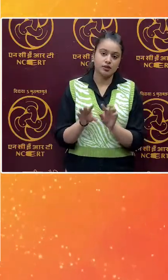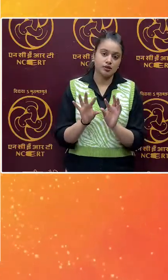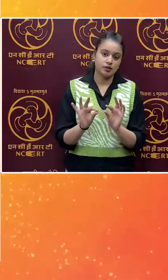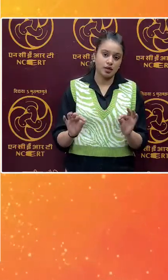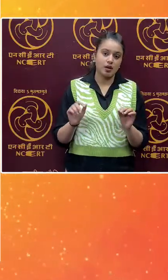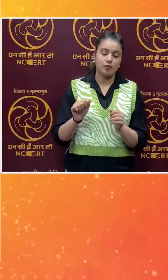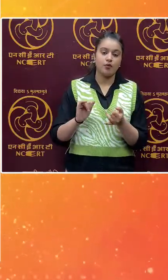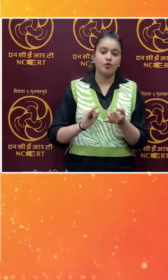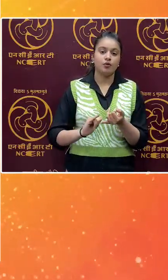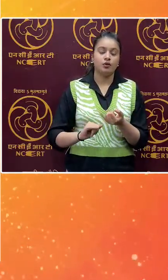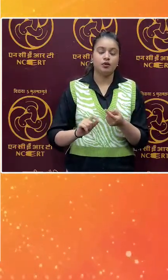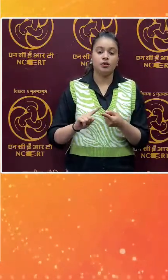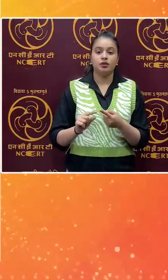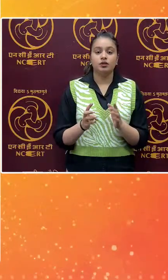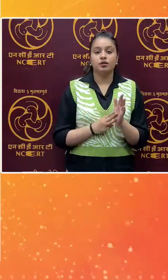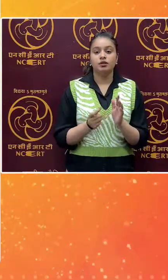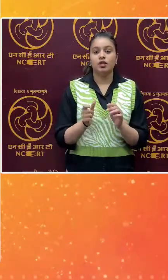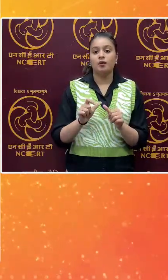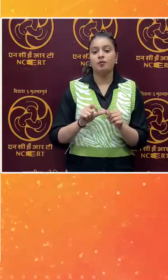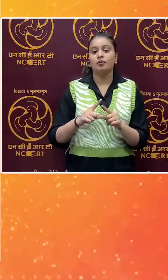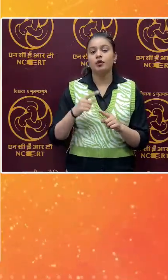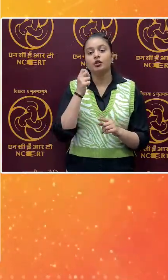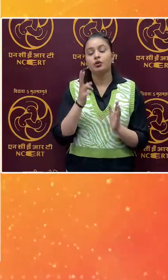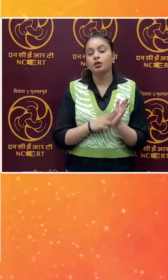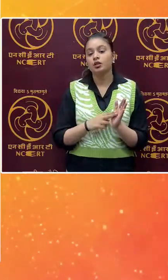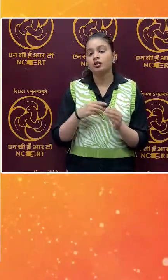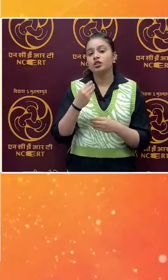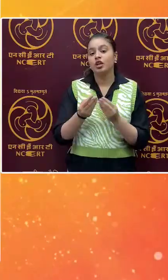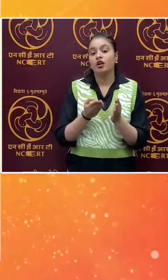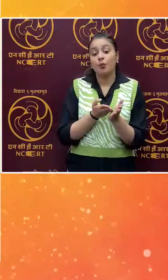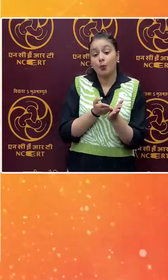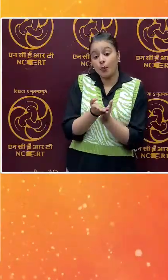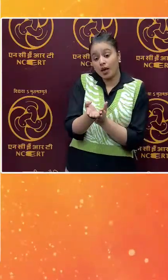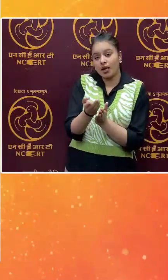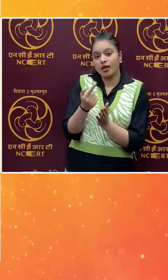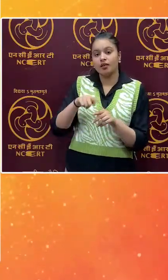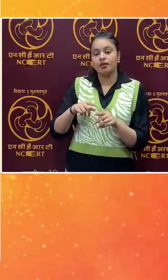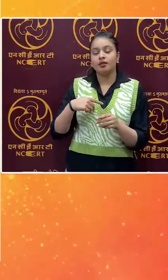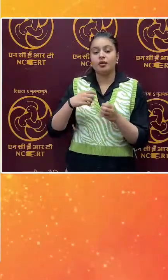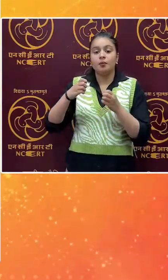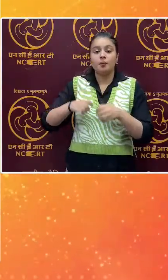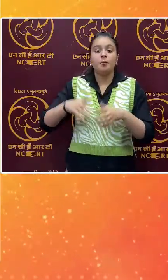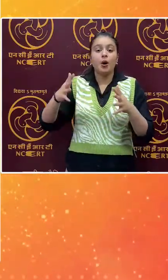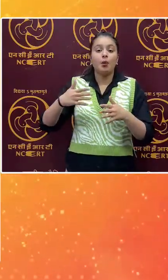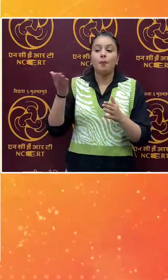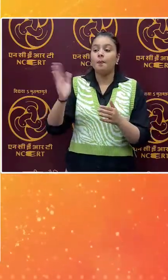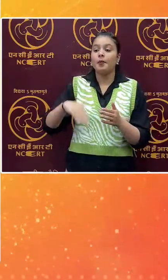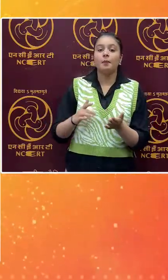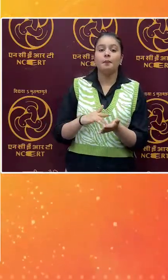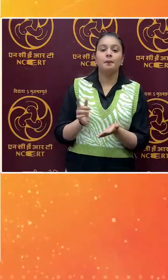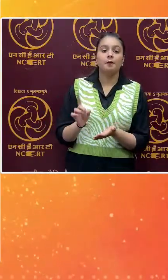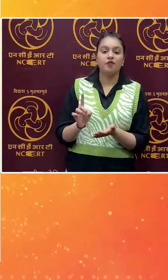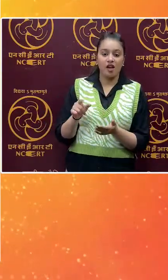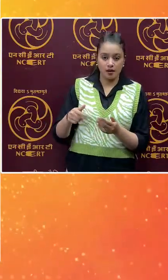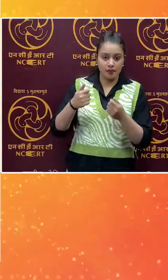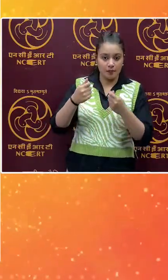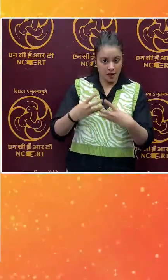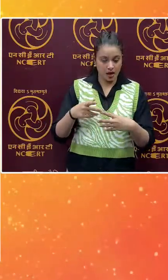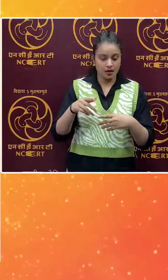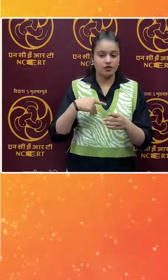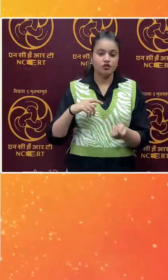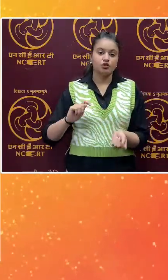simulations gave this path from where the bomb is coming. So he was a mathematician turned